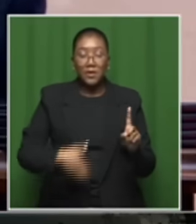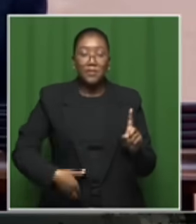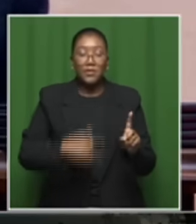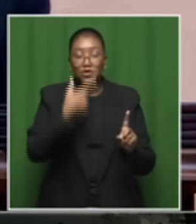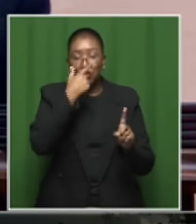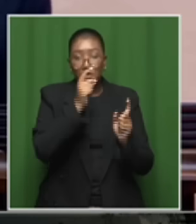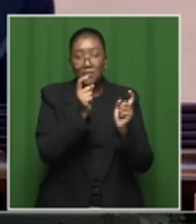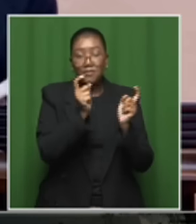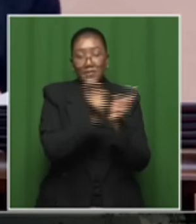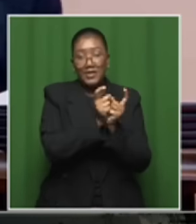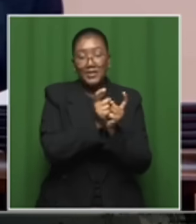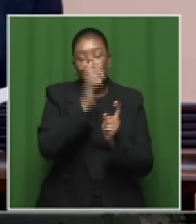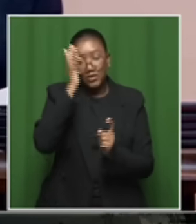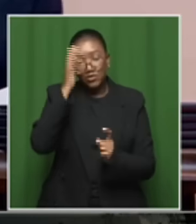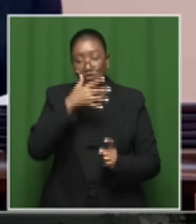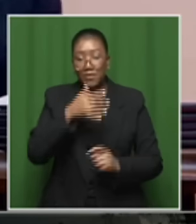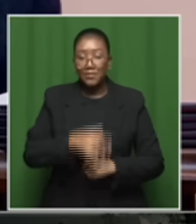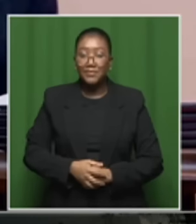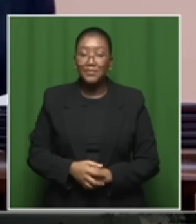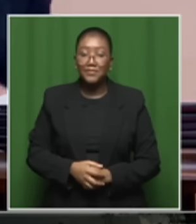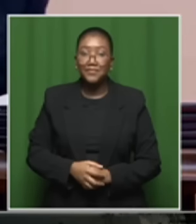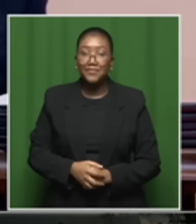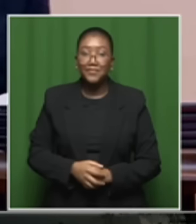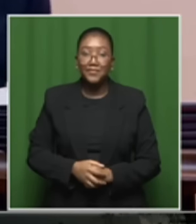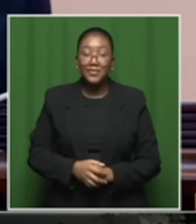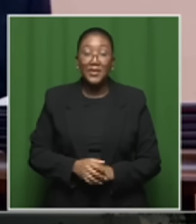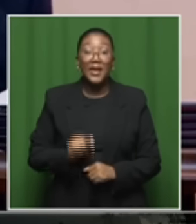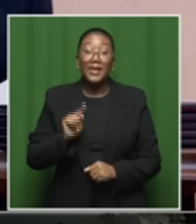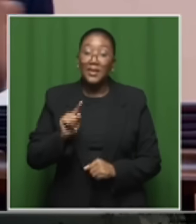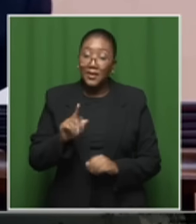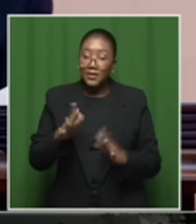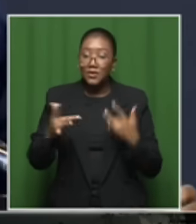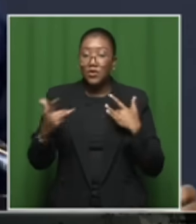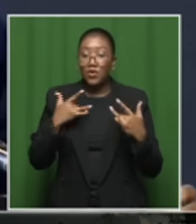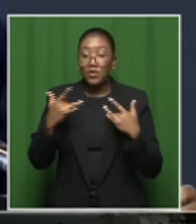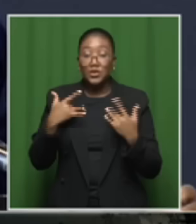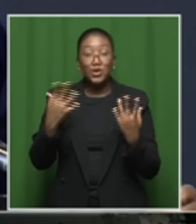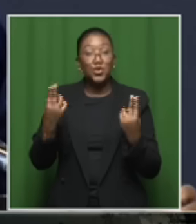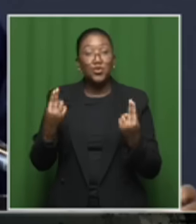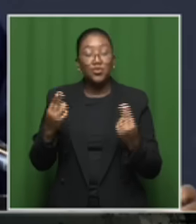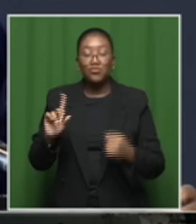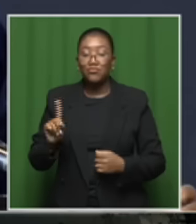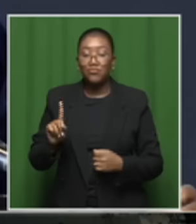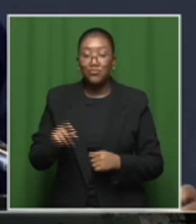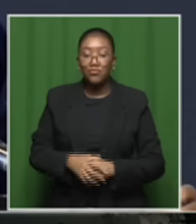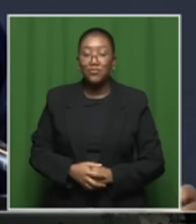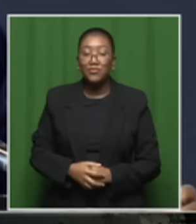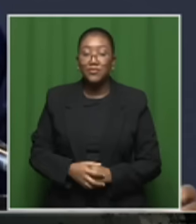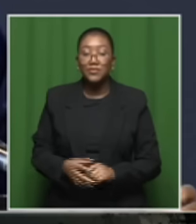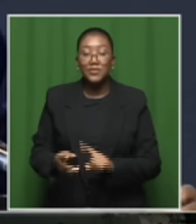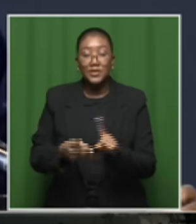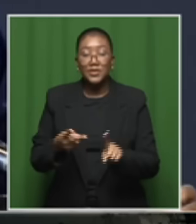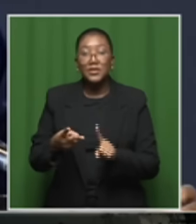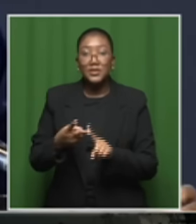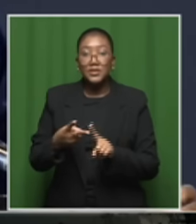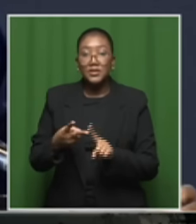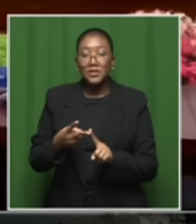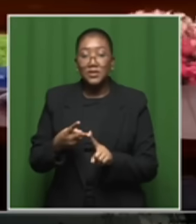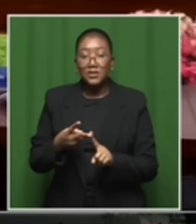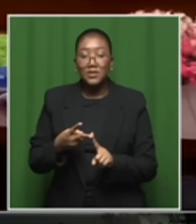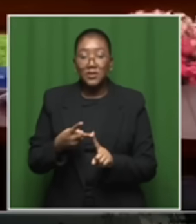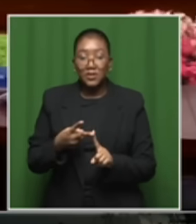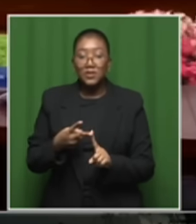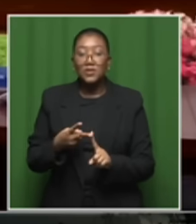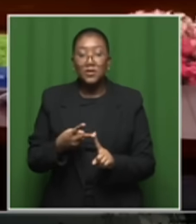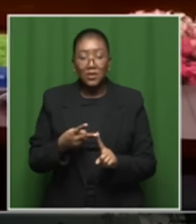Trump. And therefore, these issues are not new. But secondly, as I pointed out, then we are